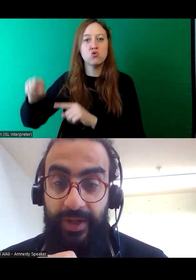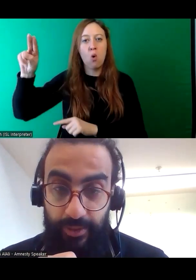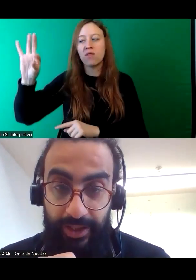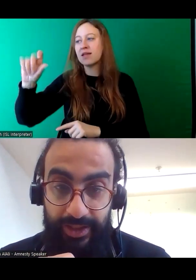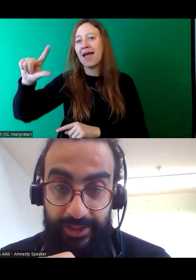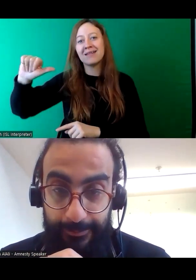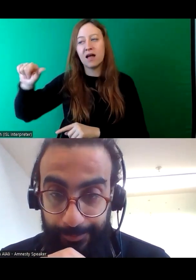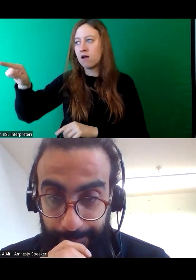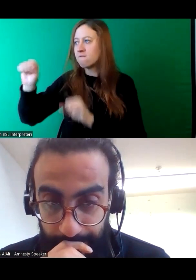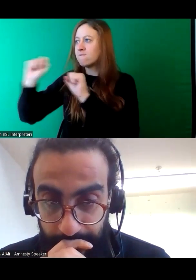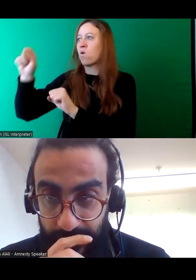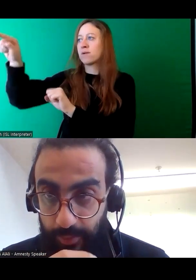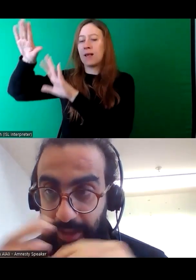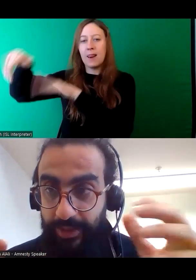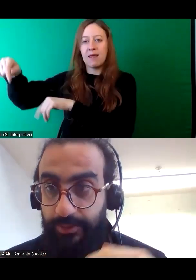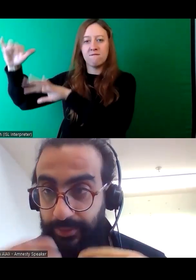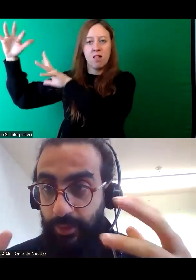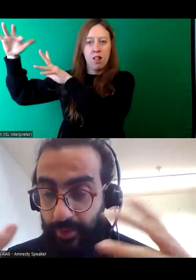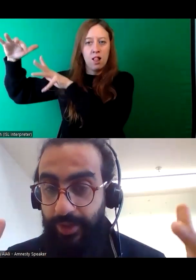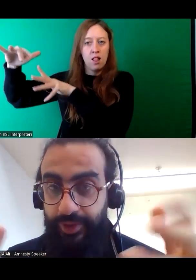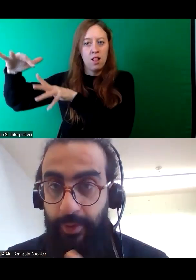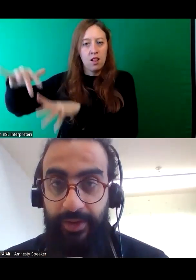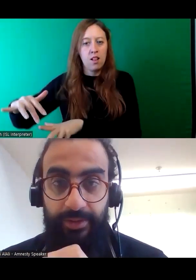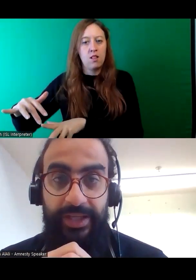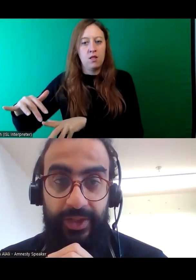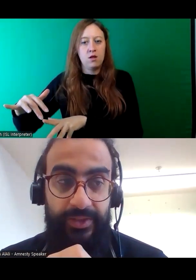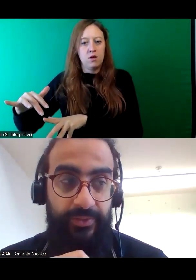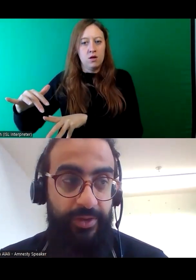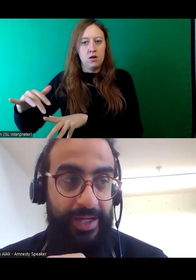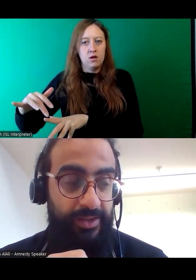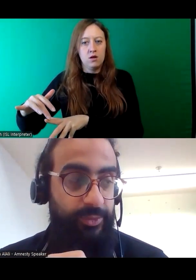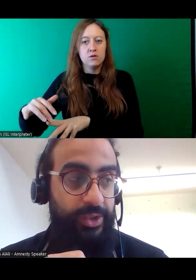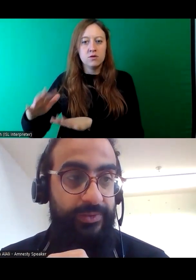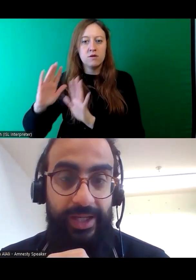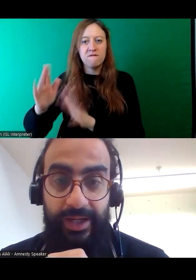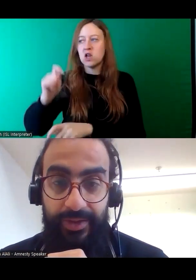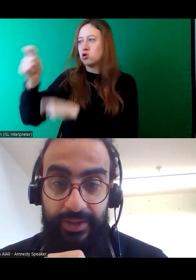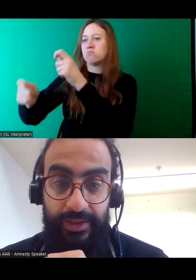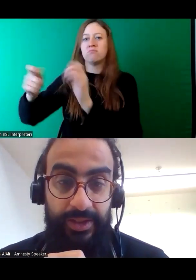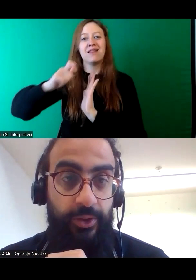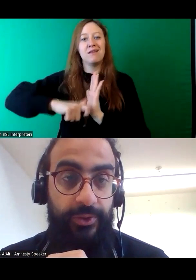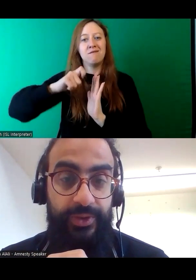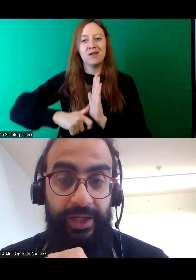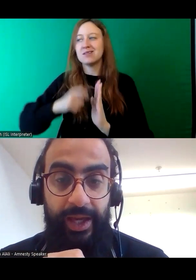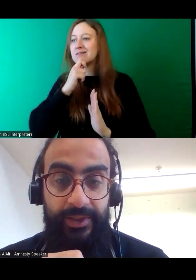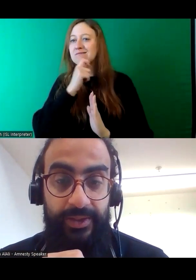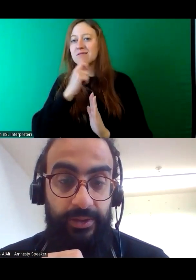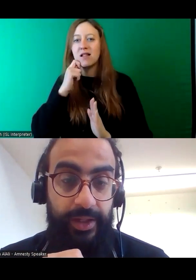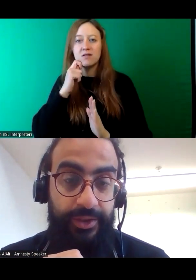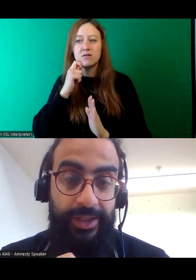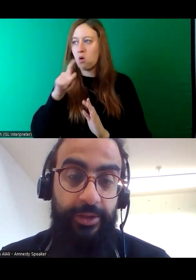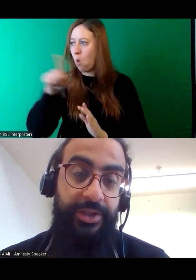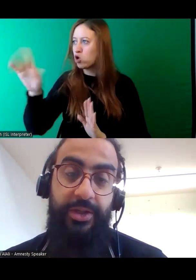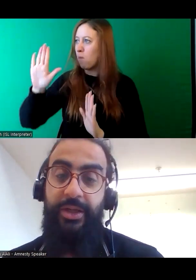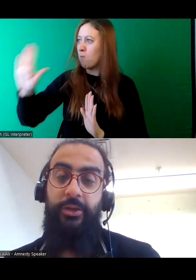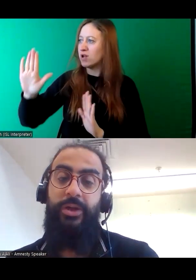be evacuated they were dropping leaflets for them, asking them to leave. This goes against